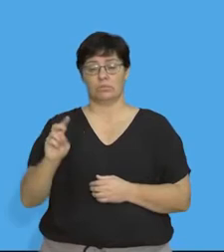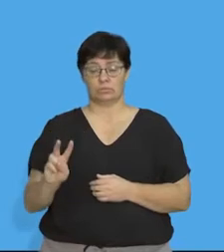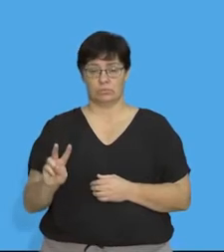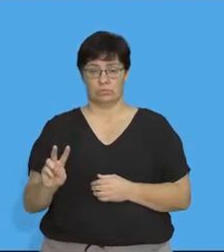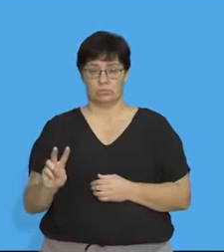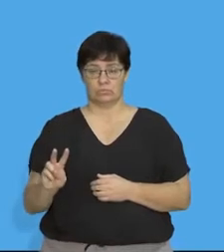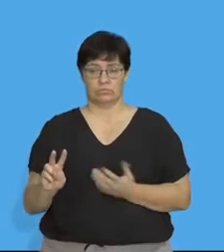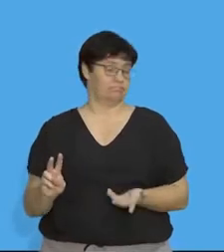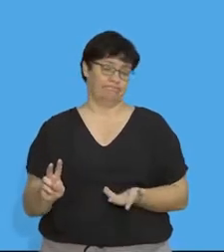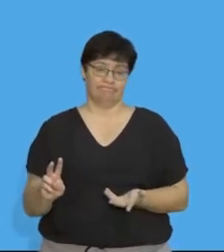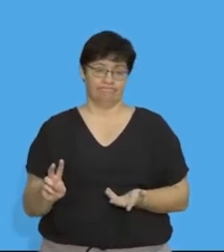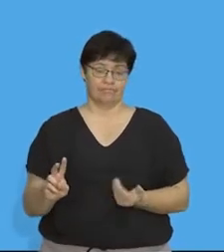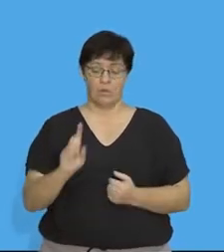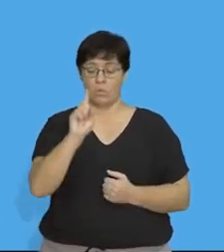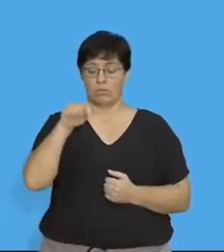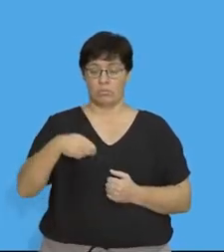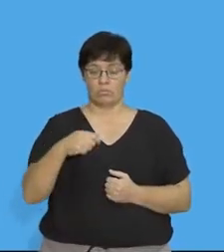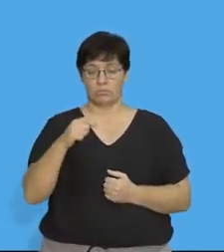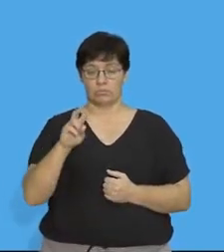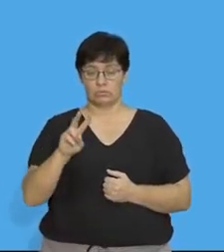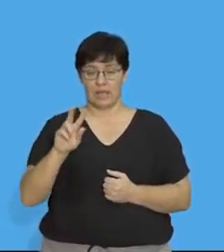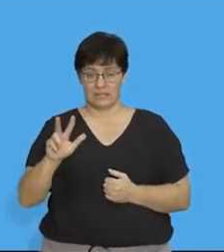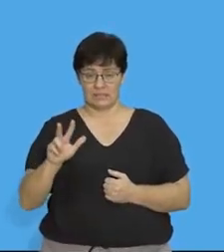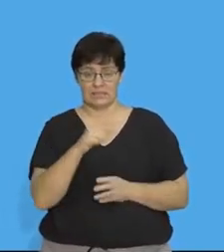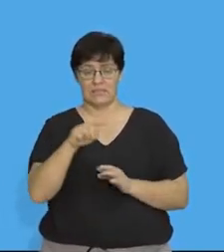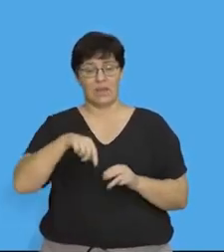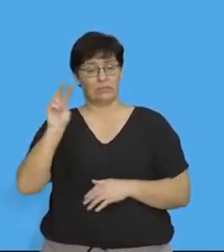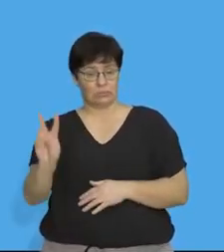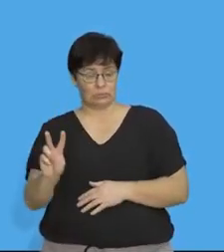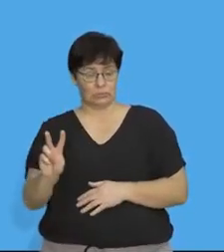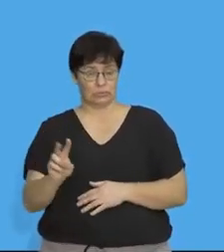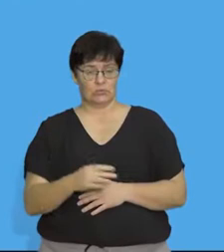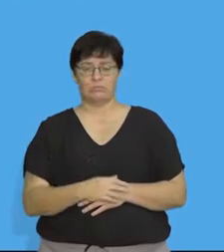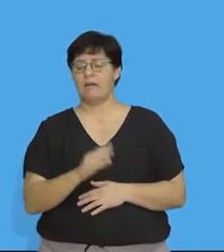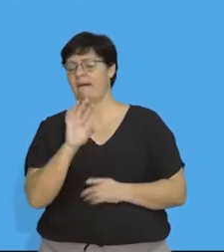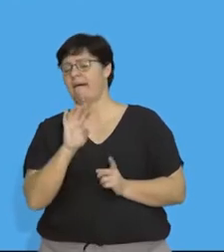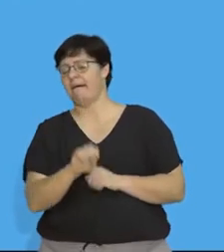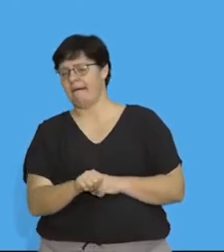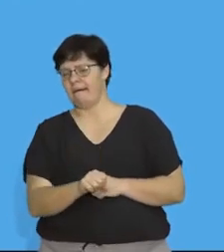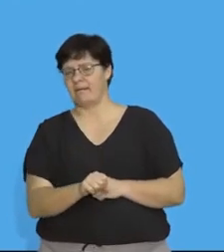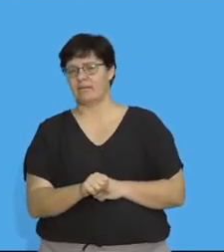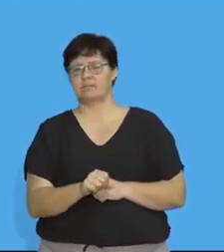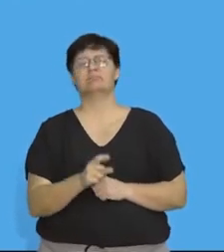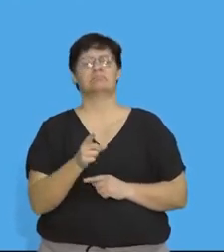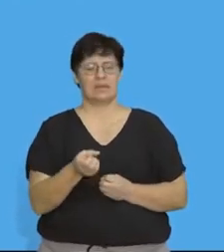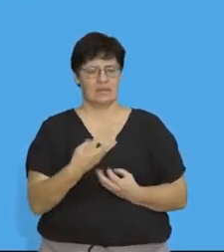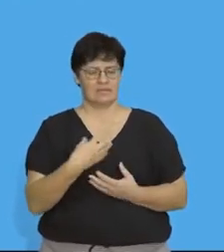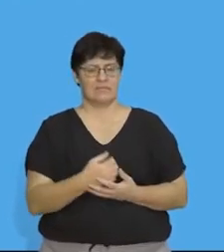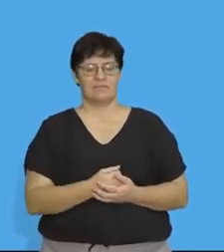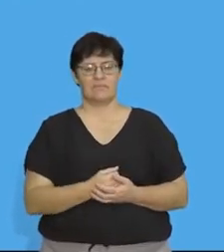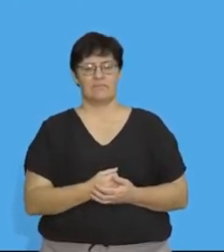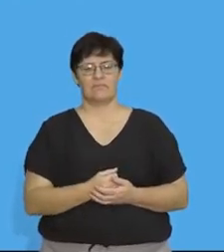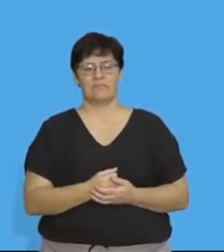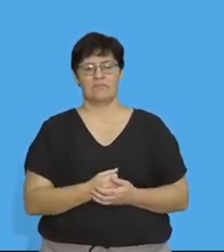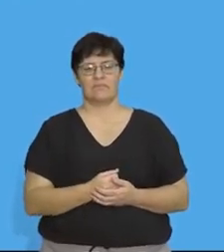take 1.28 and we divide by 2, we recognize that should have given us an answer of